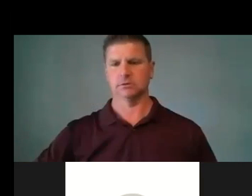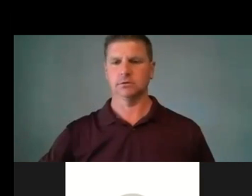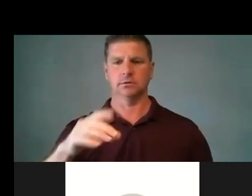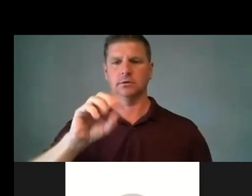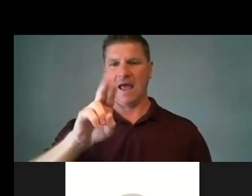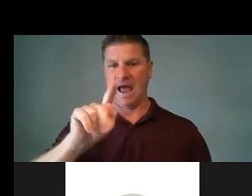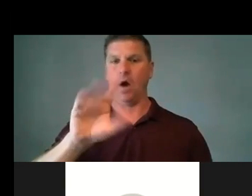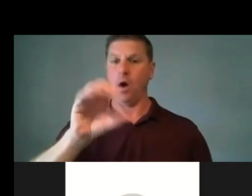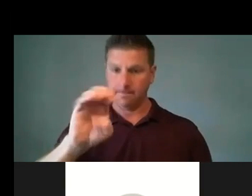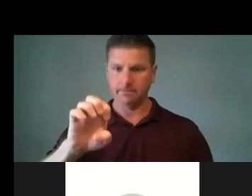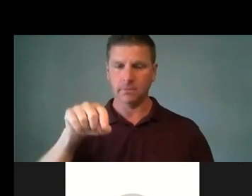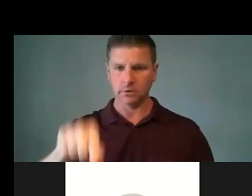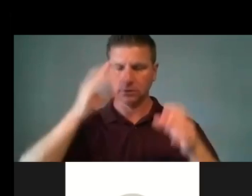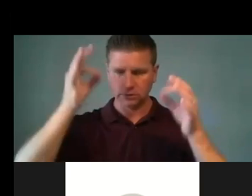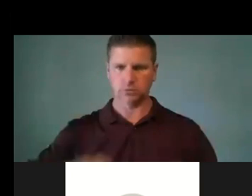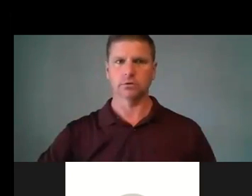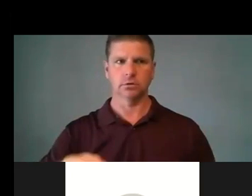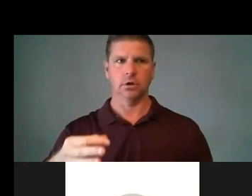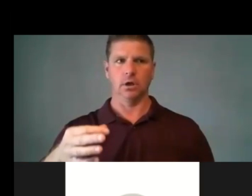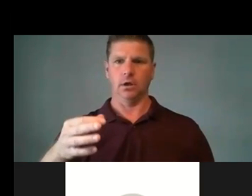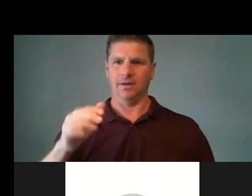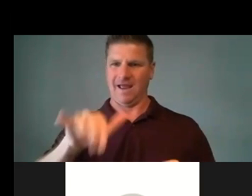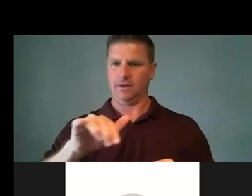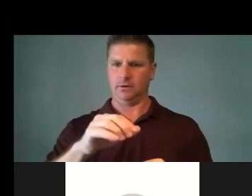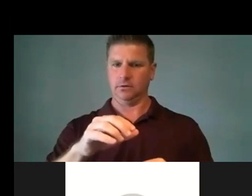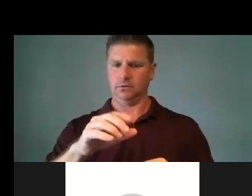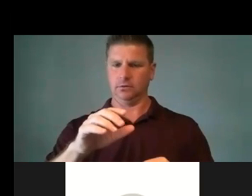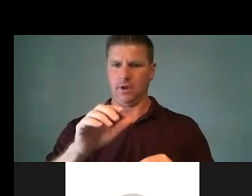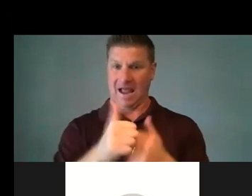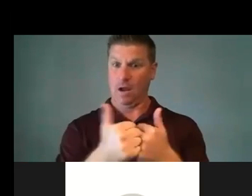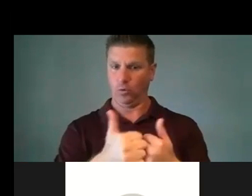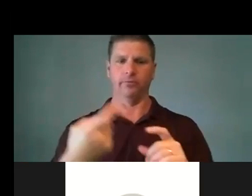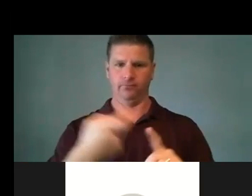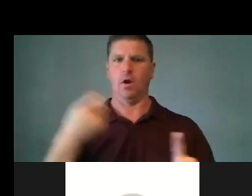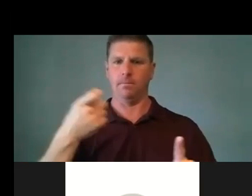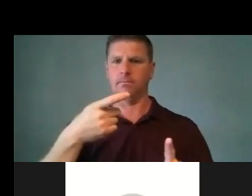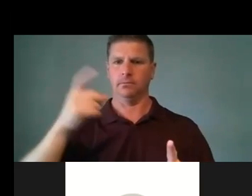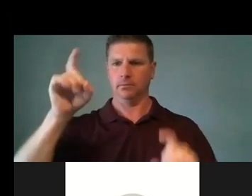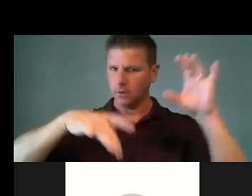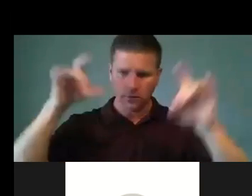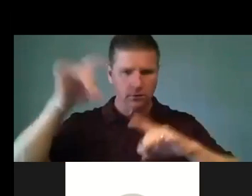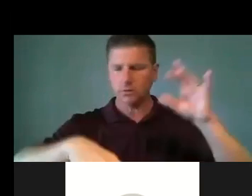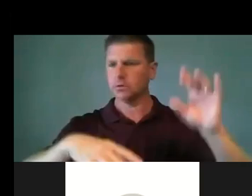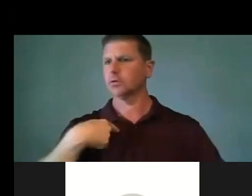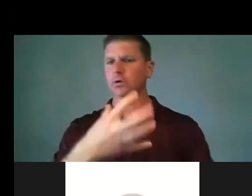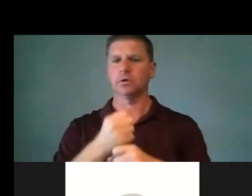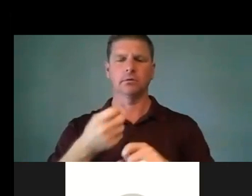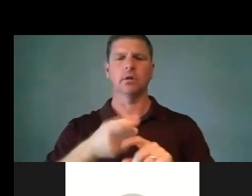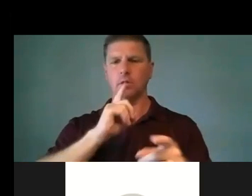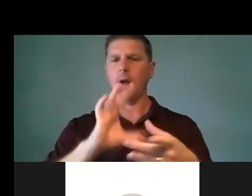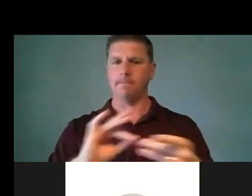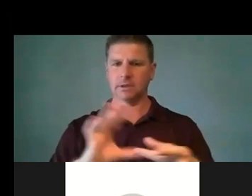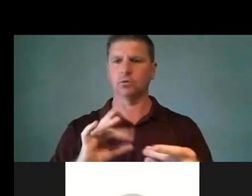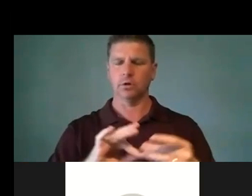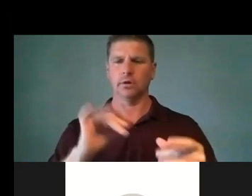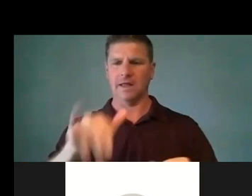this decision was very much shaped by the input that we received and the commentary that